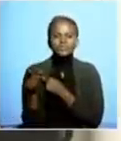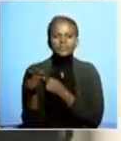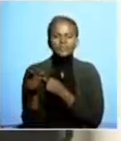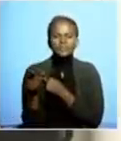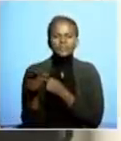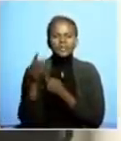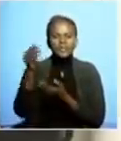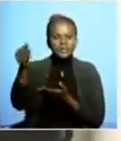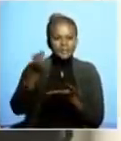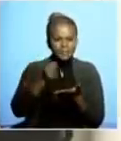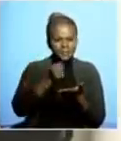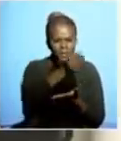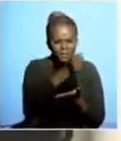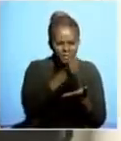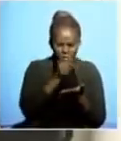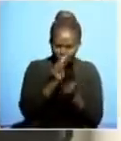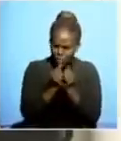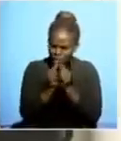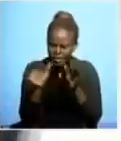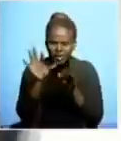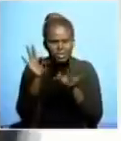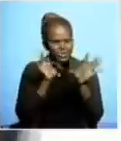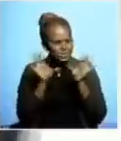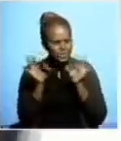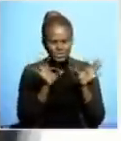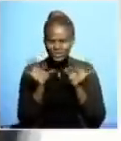Employ without segregation.